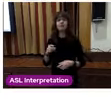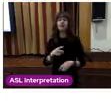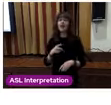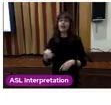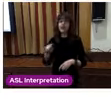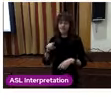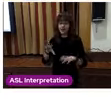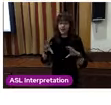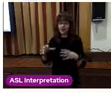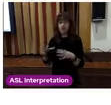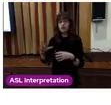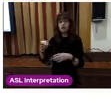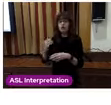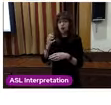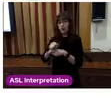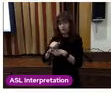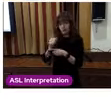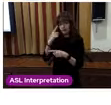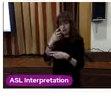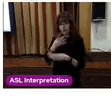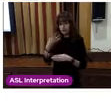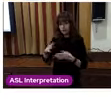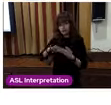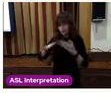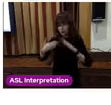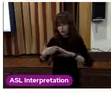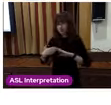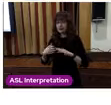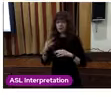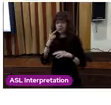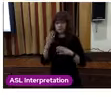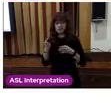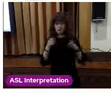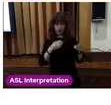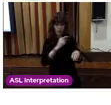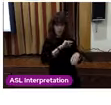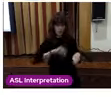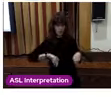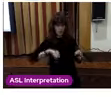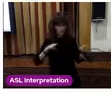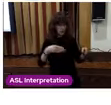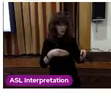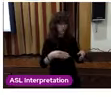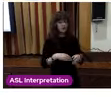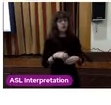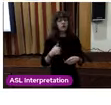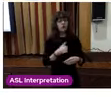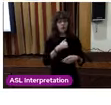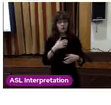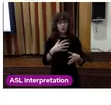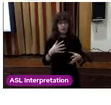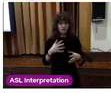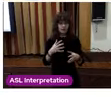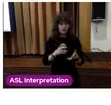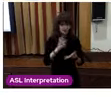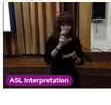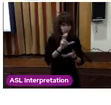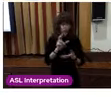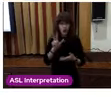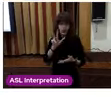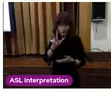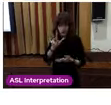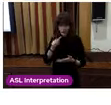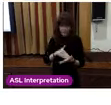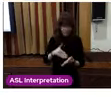training for our immigrant communities. On the Queens side of the district, we have secured $3 million